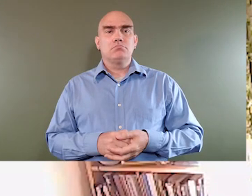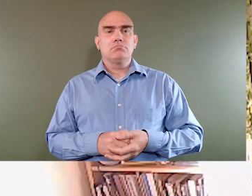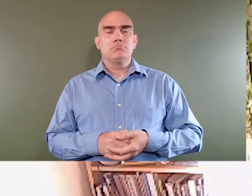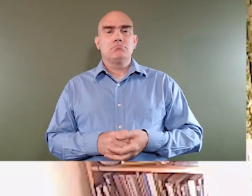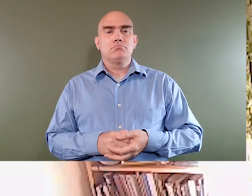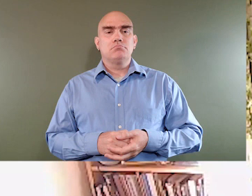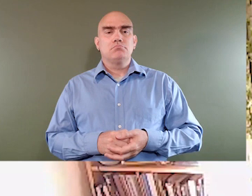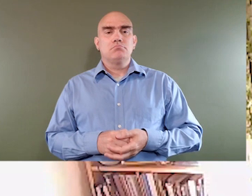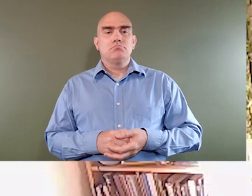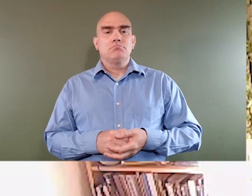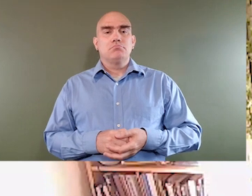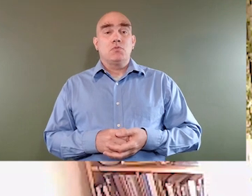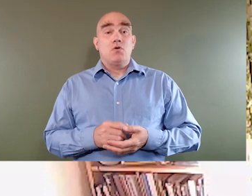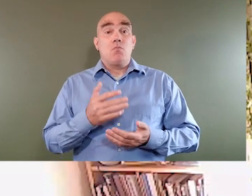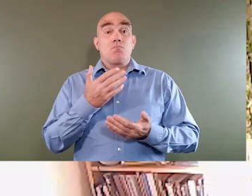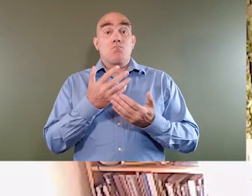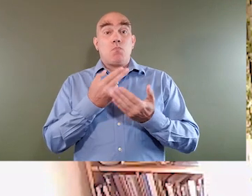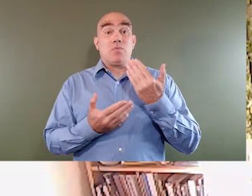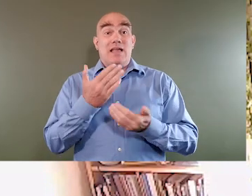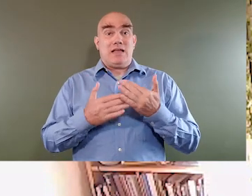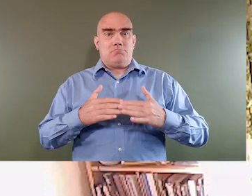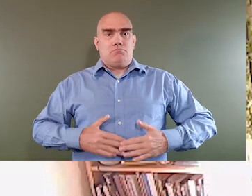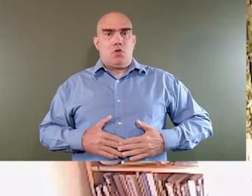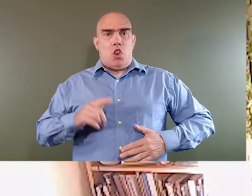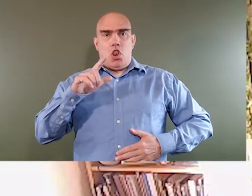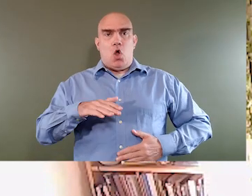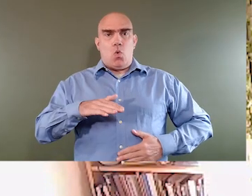And let's bring both hands over the low belly.